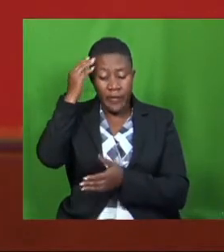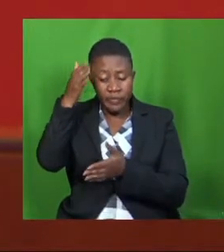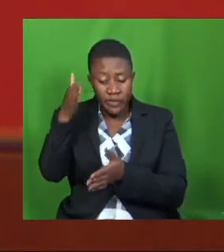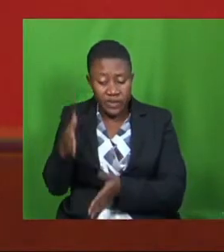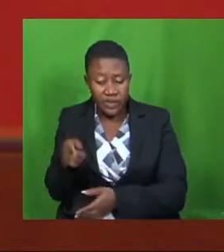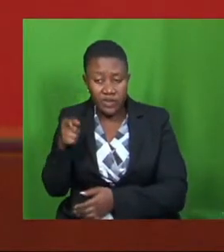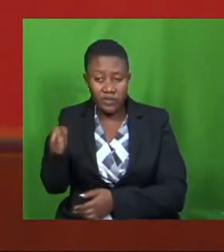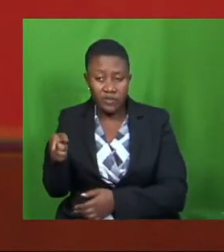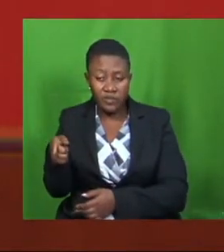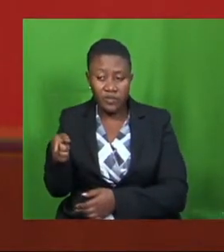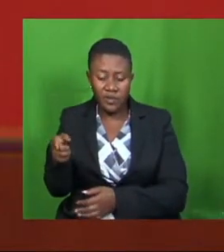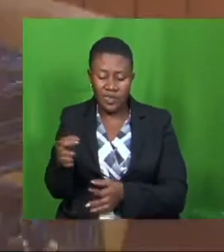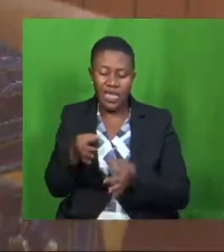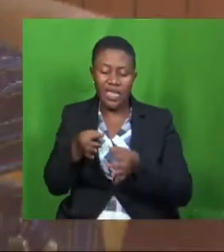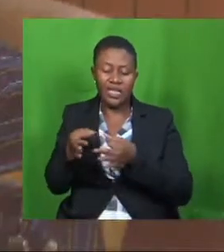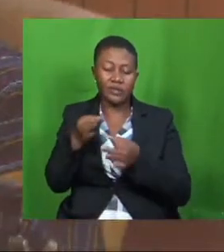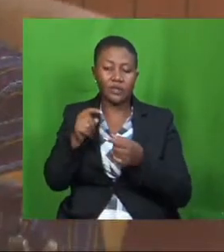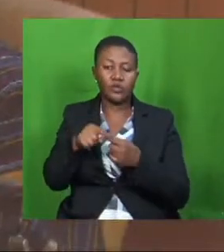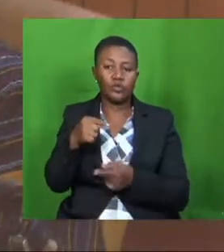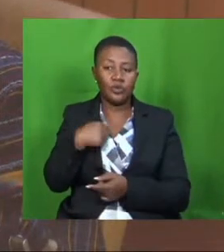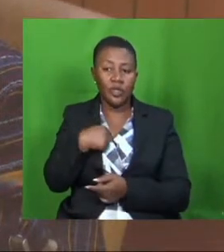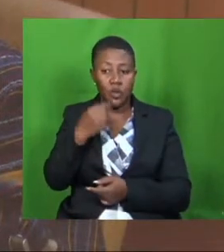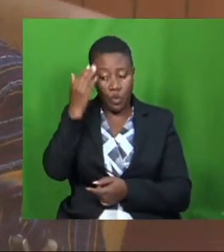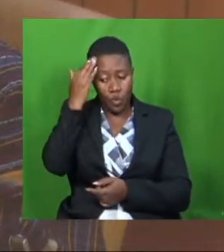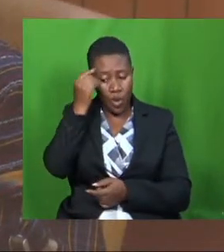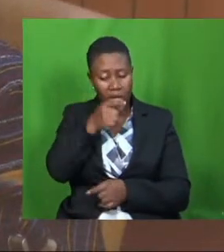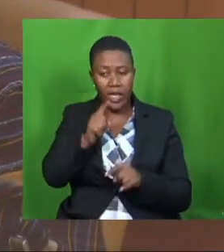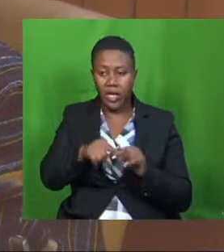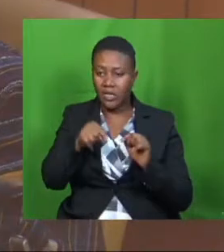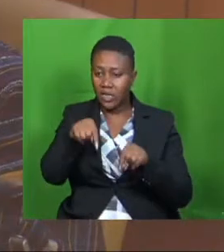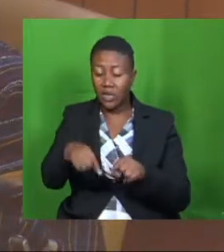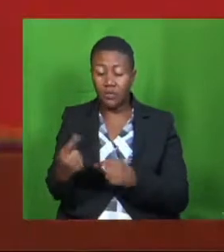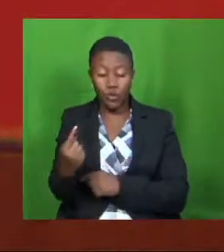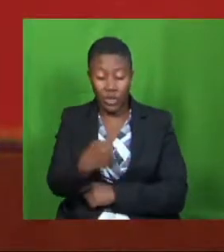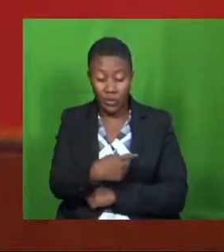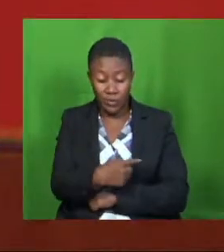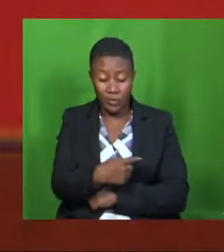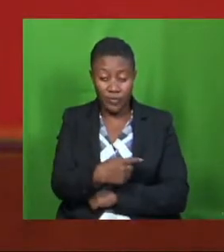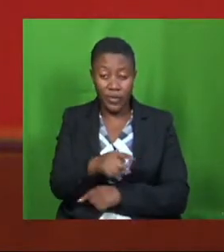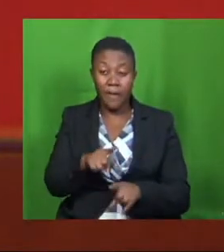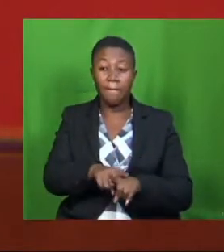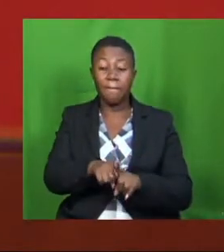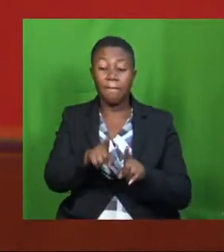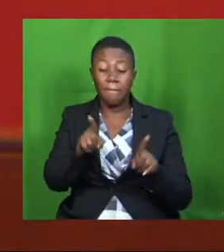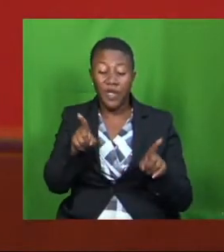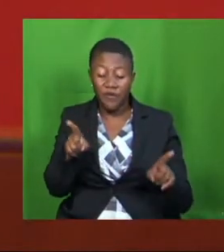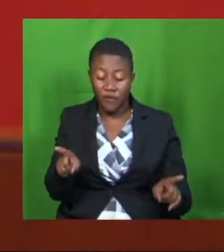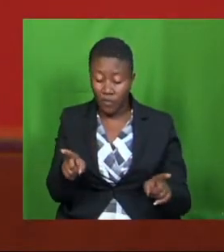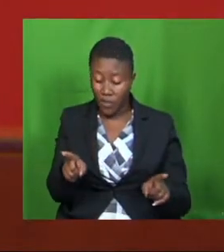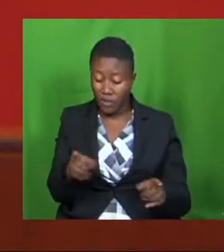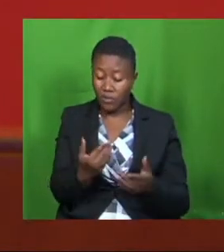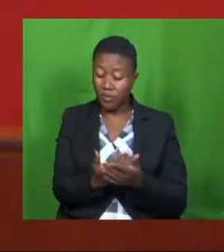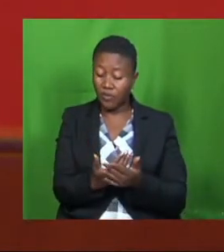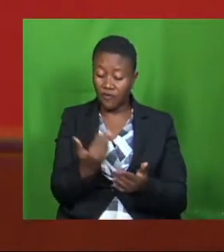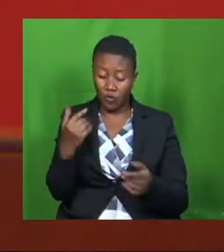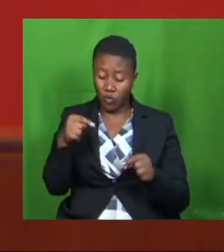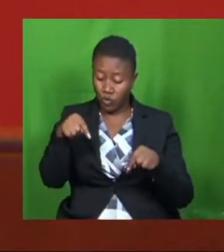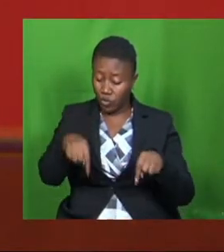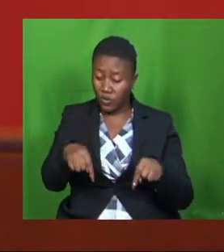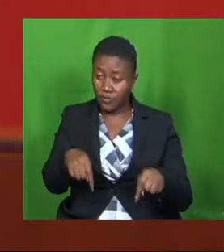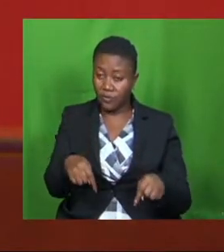When questions are asked of ministers, we expect the ministers to be here to answer